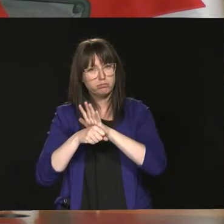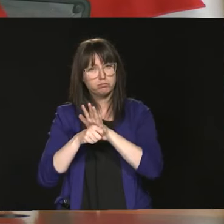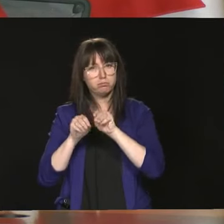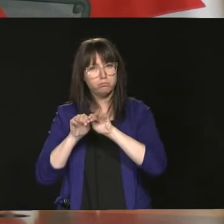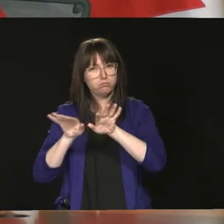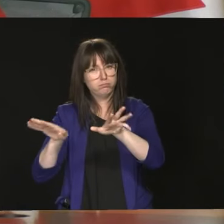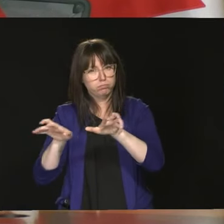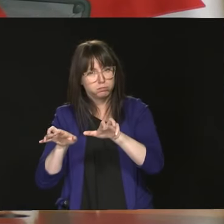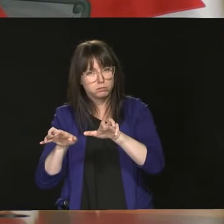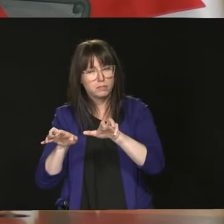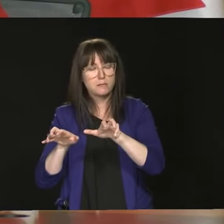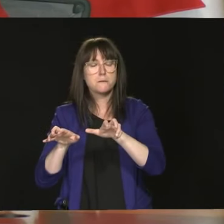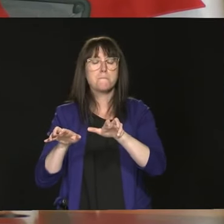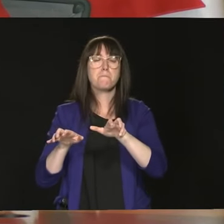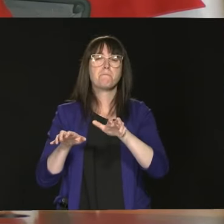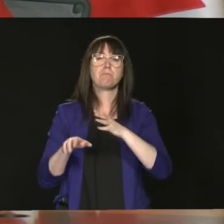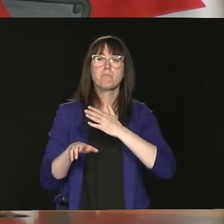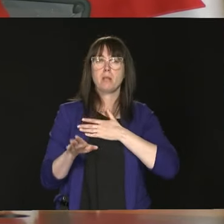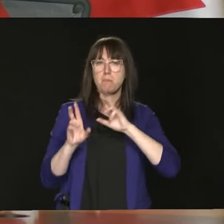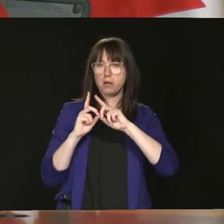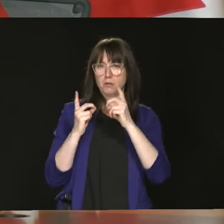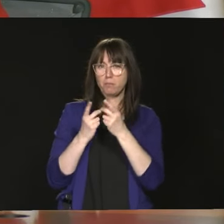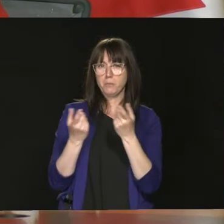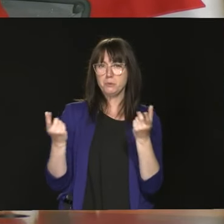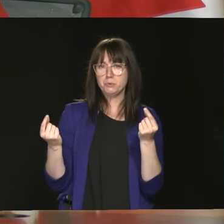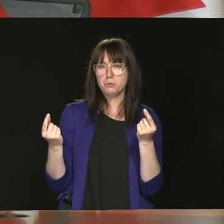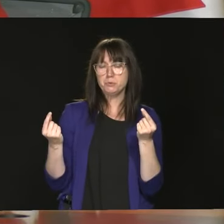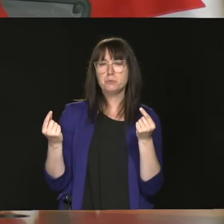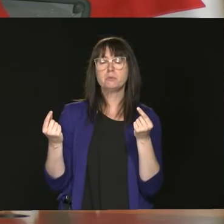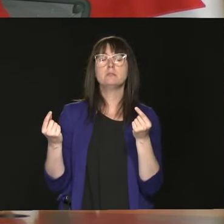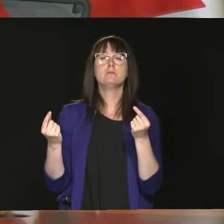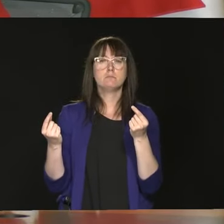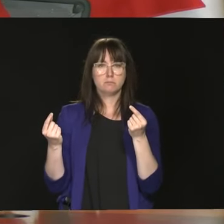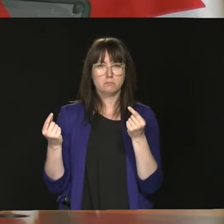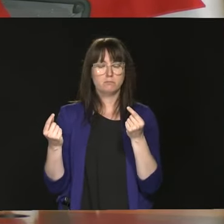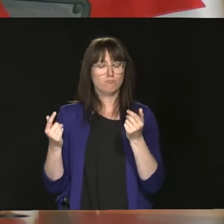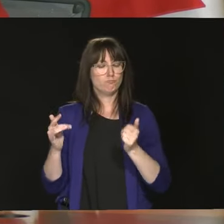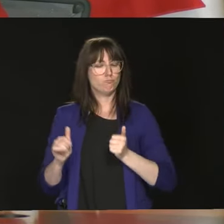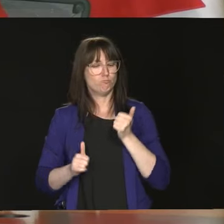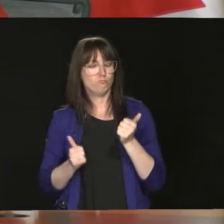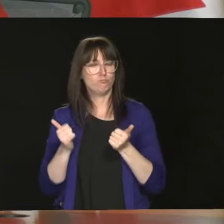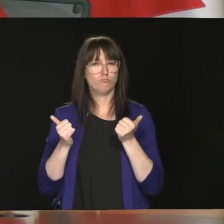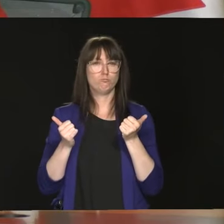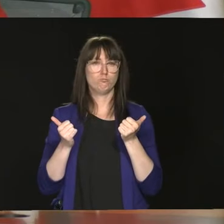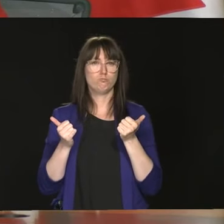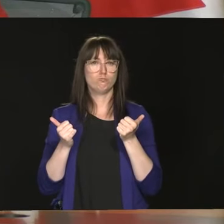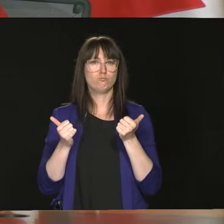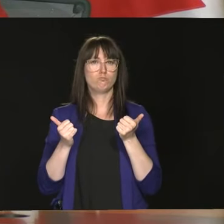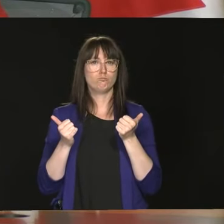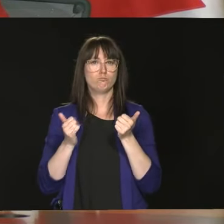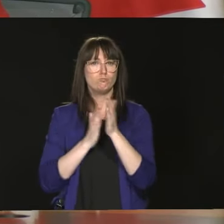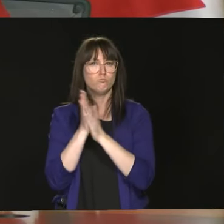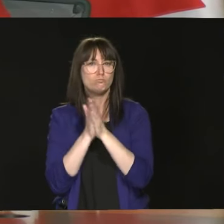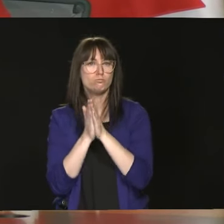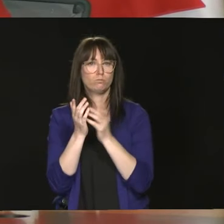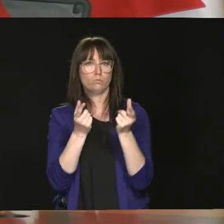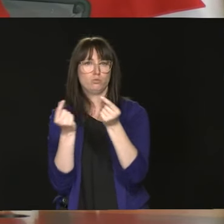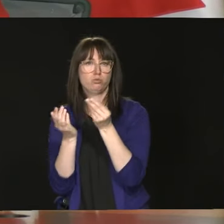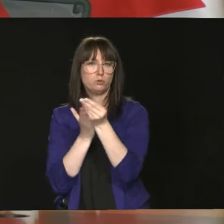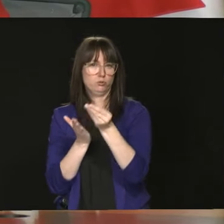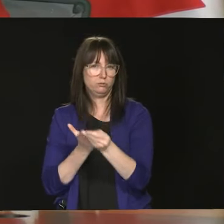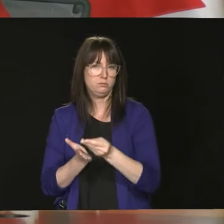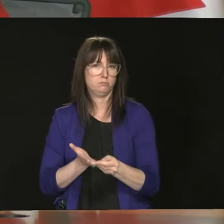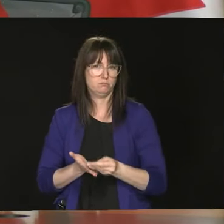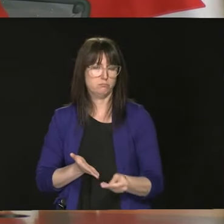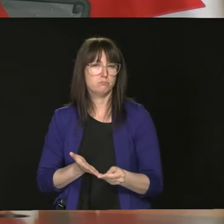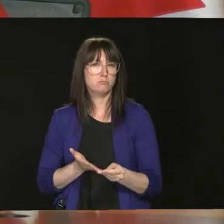de faire des achats proactifs et agressifs d'équipements de protection individuelle